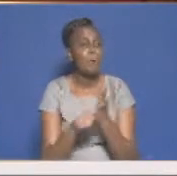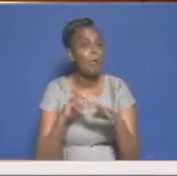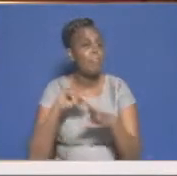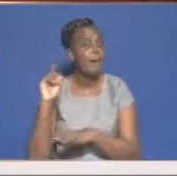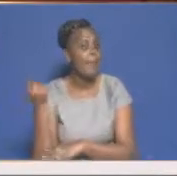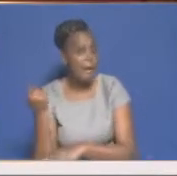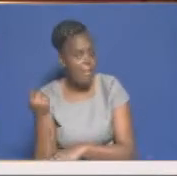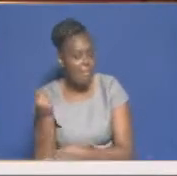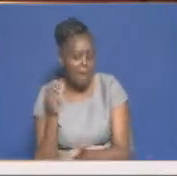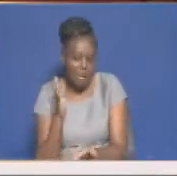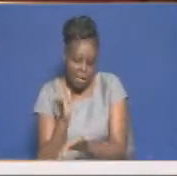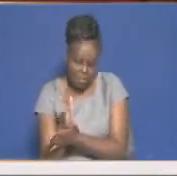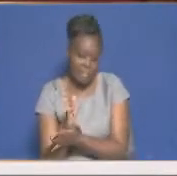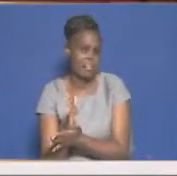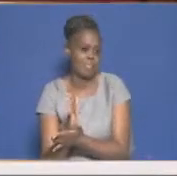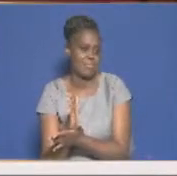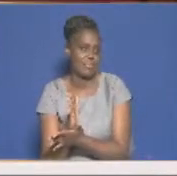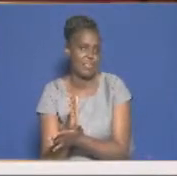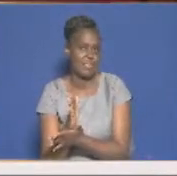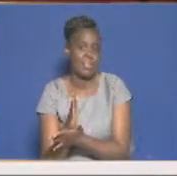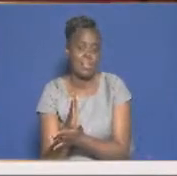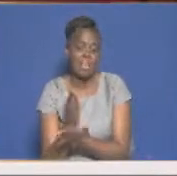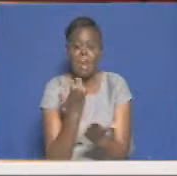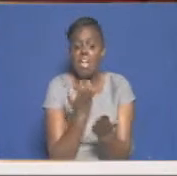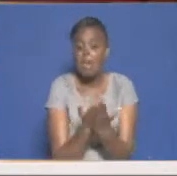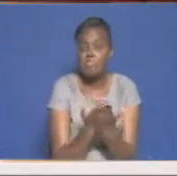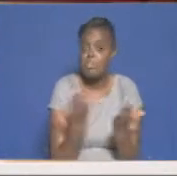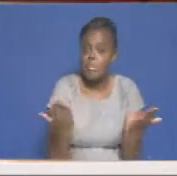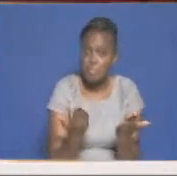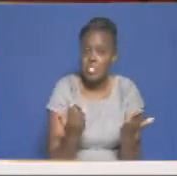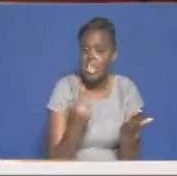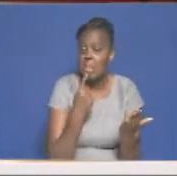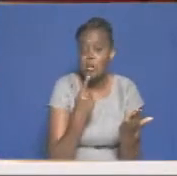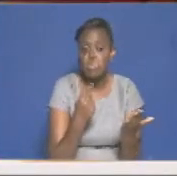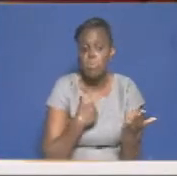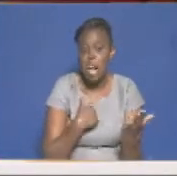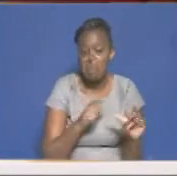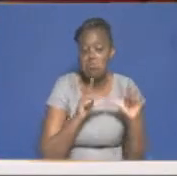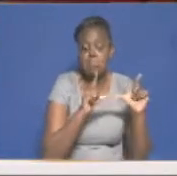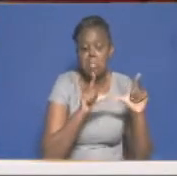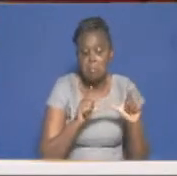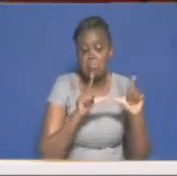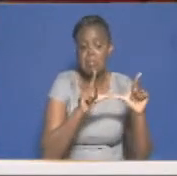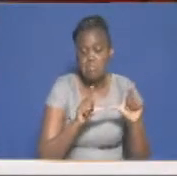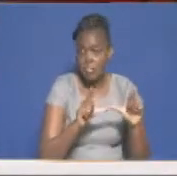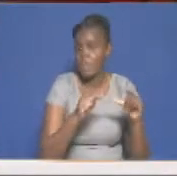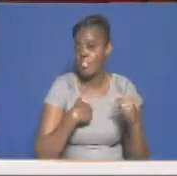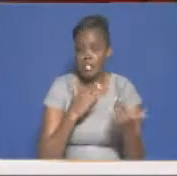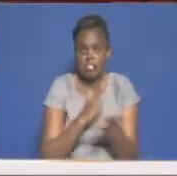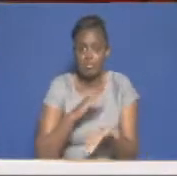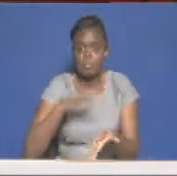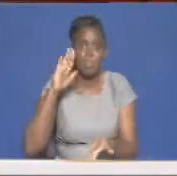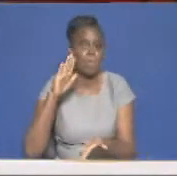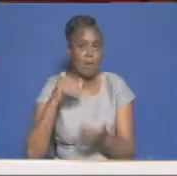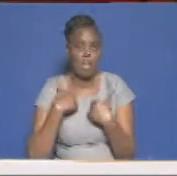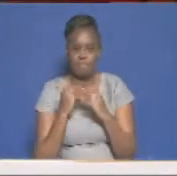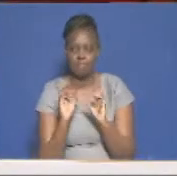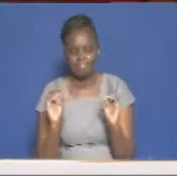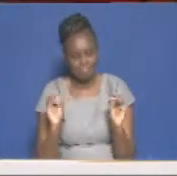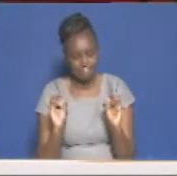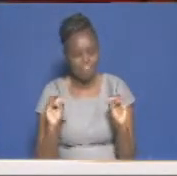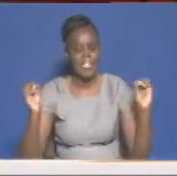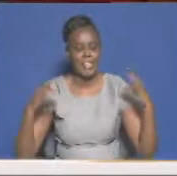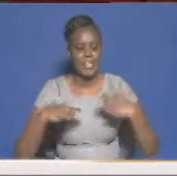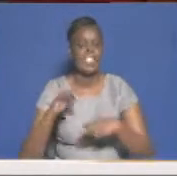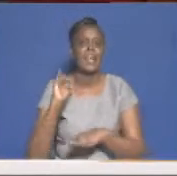there's no evidence that if you have many papers, then probably you have more integrity than the others. It is very clear, Honorable